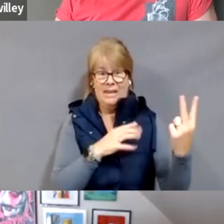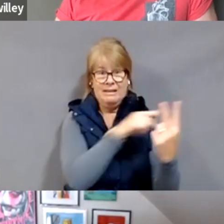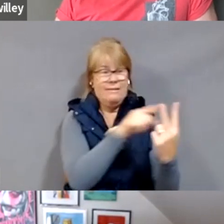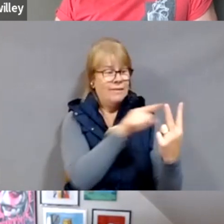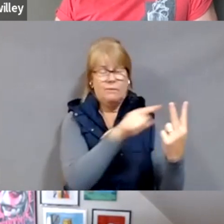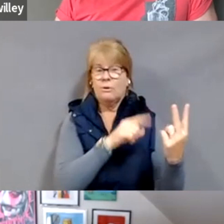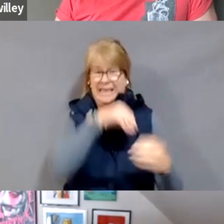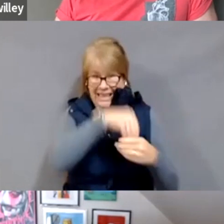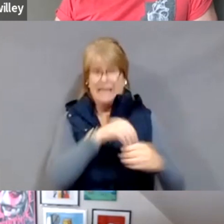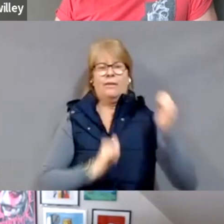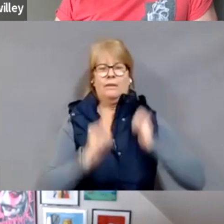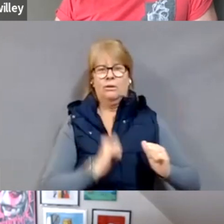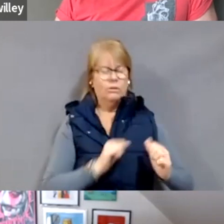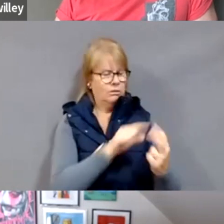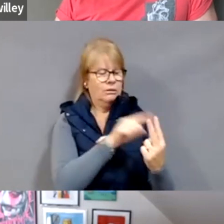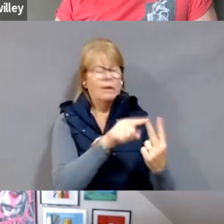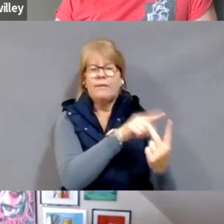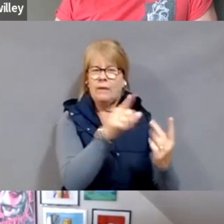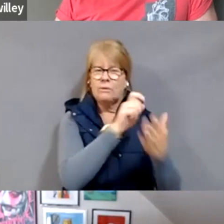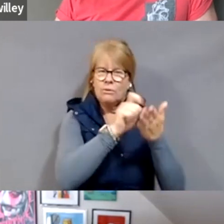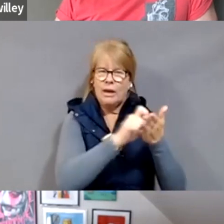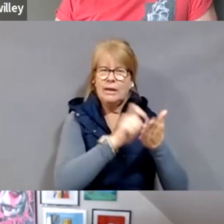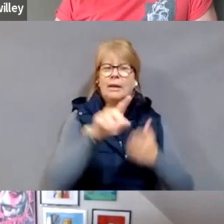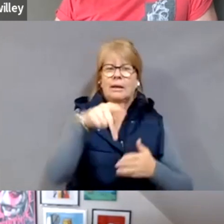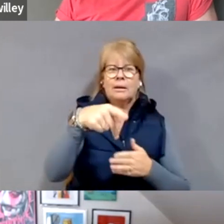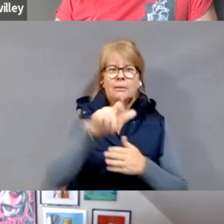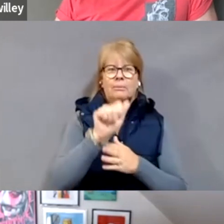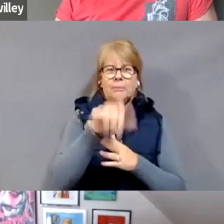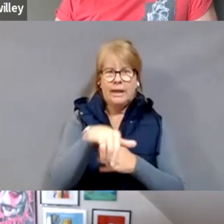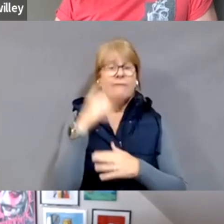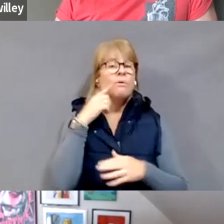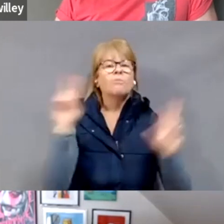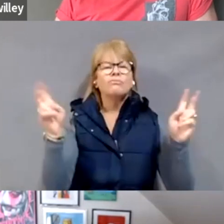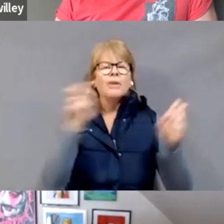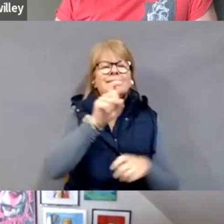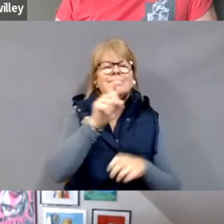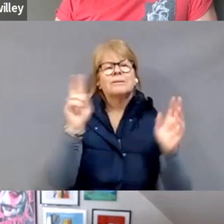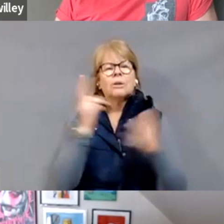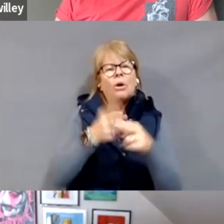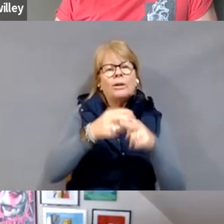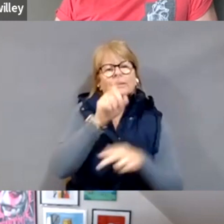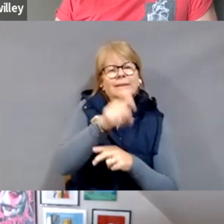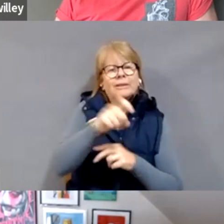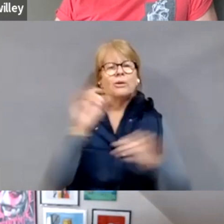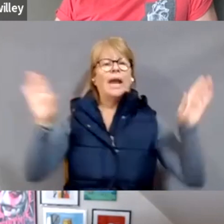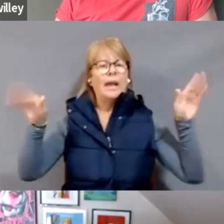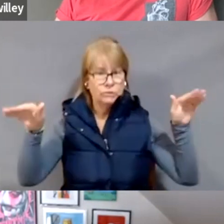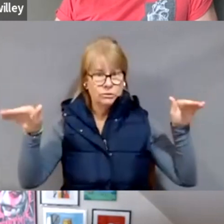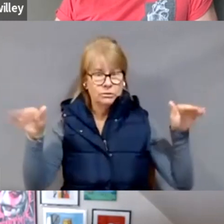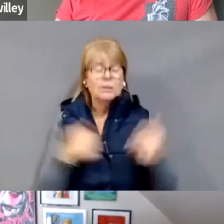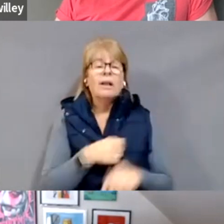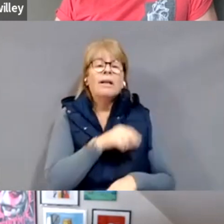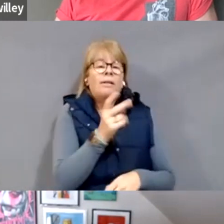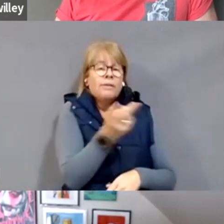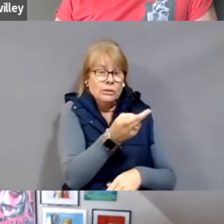Lecoq, and they were making a play as part of Necessary Angels. I I bring that up because they remain my friends,